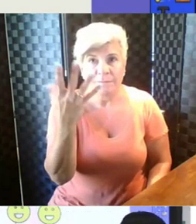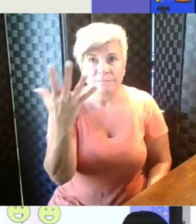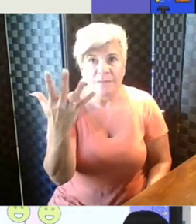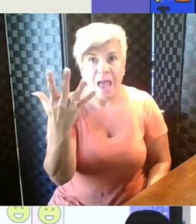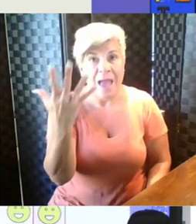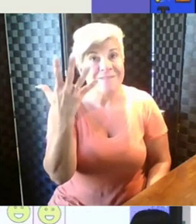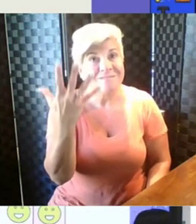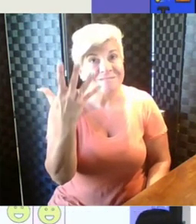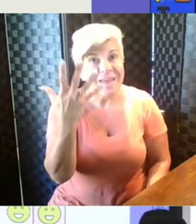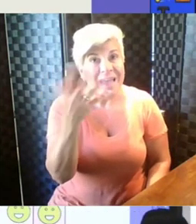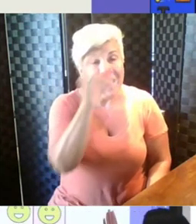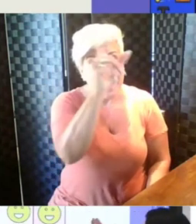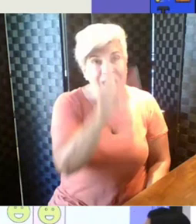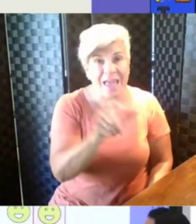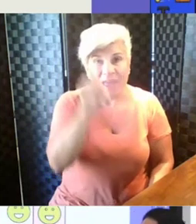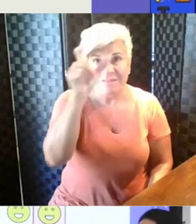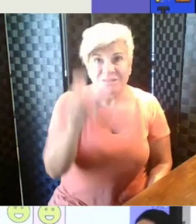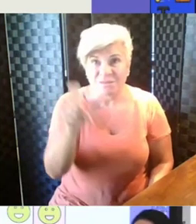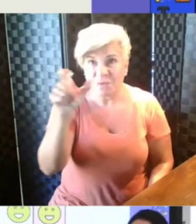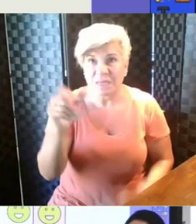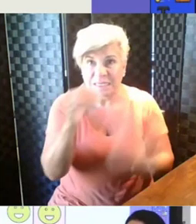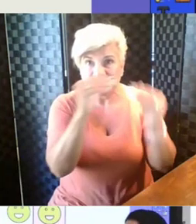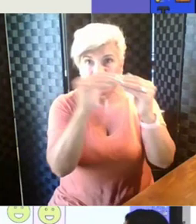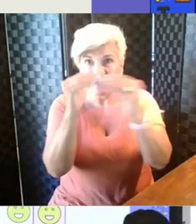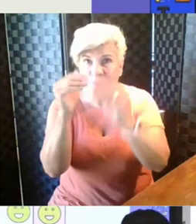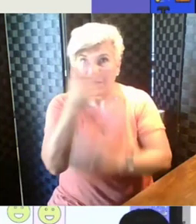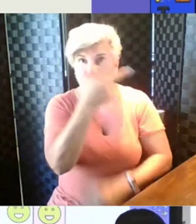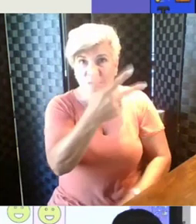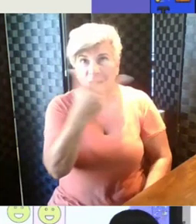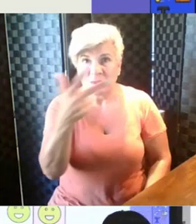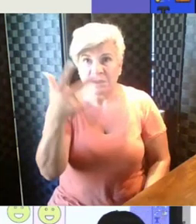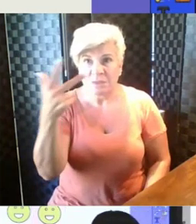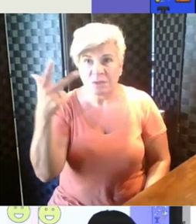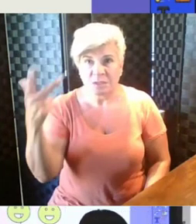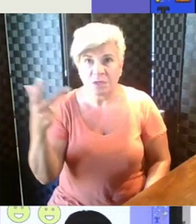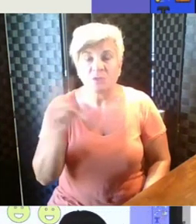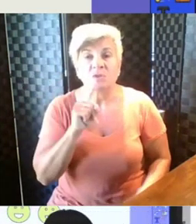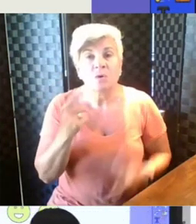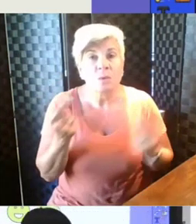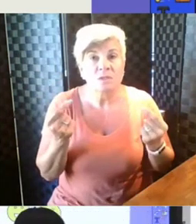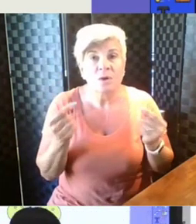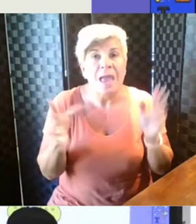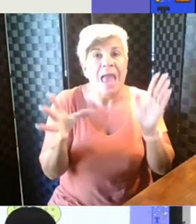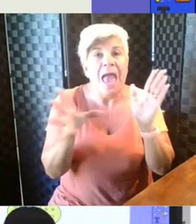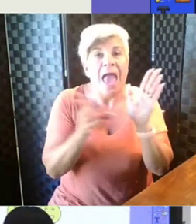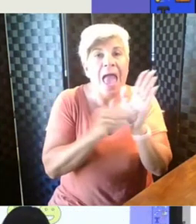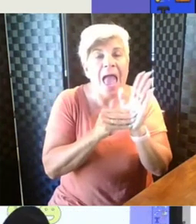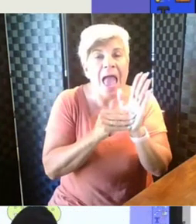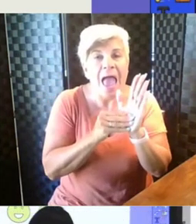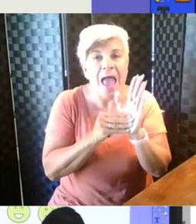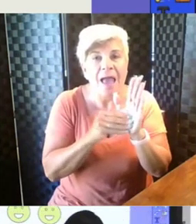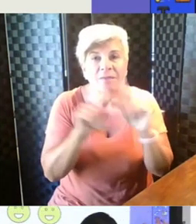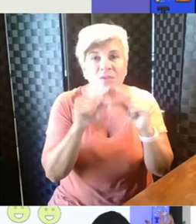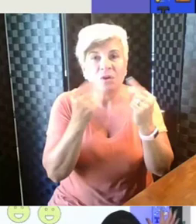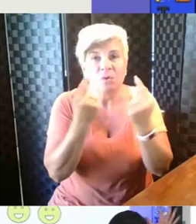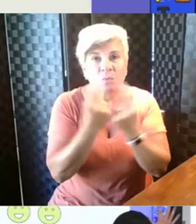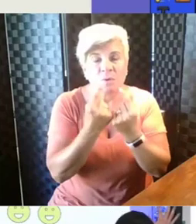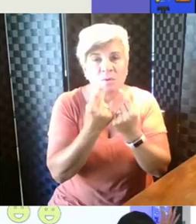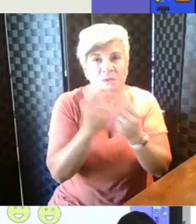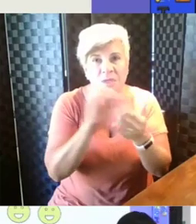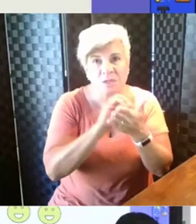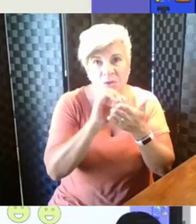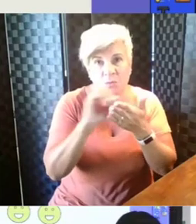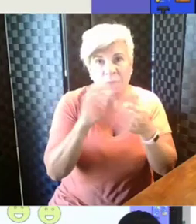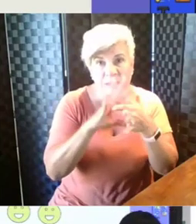1, 2, 3, 4. There's 5 equal groups of 3. So we're going to add each group, and that is how we're going to write